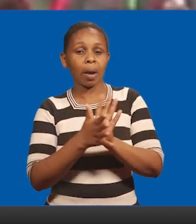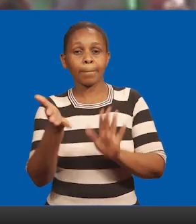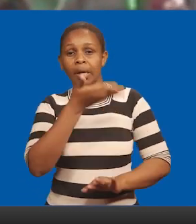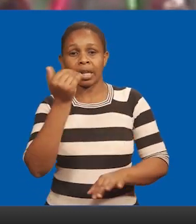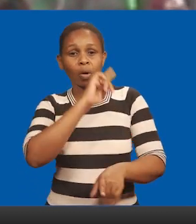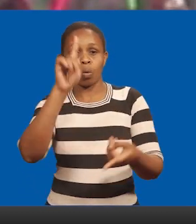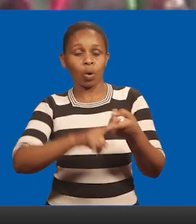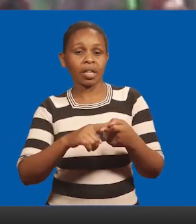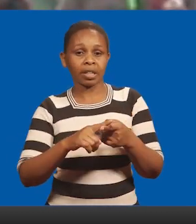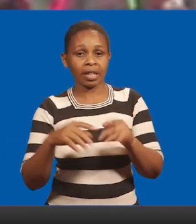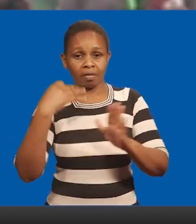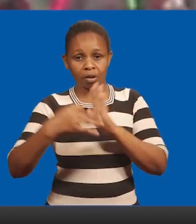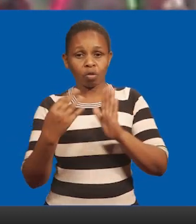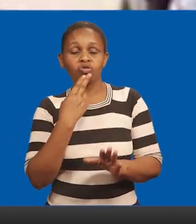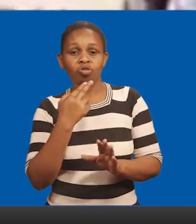is